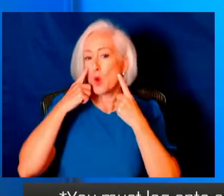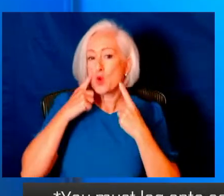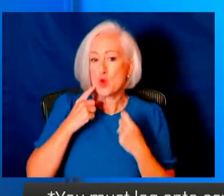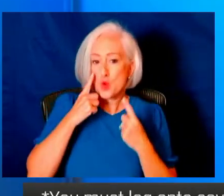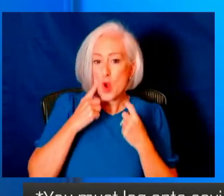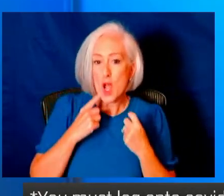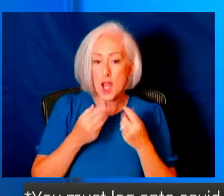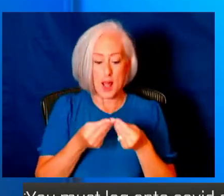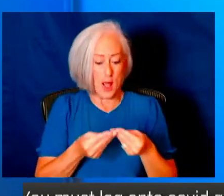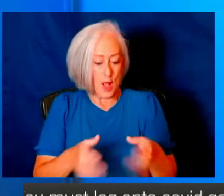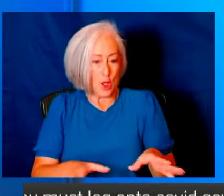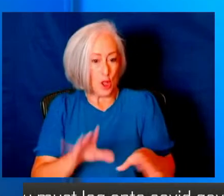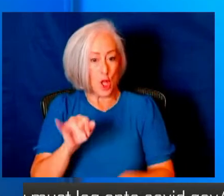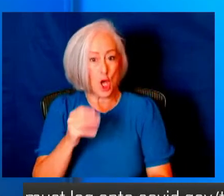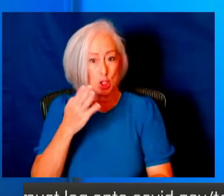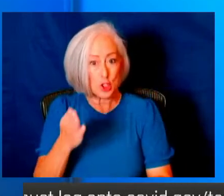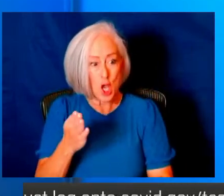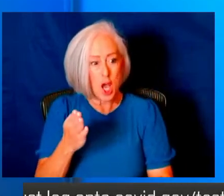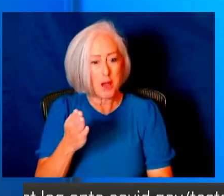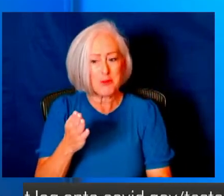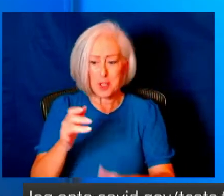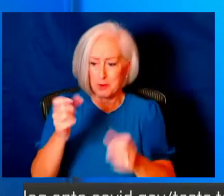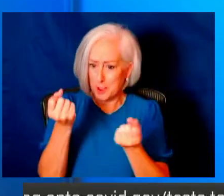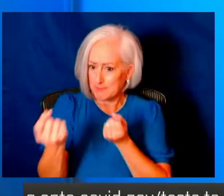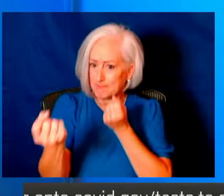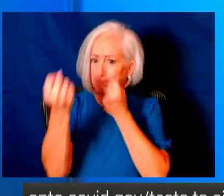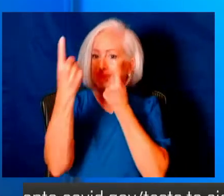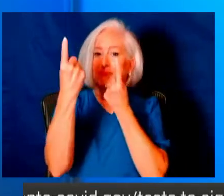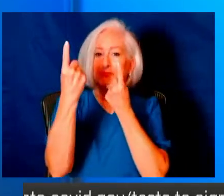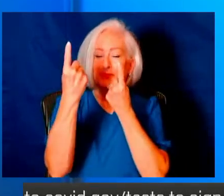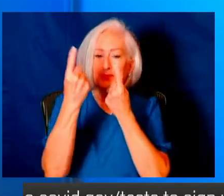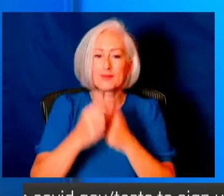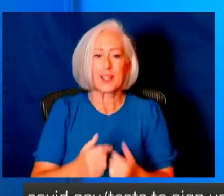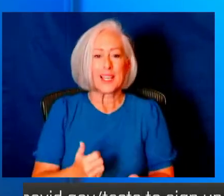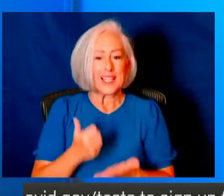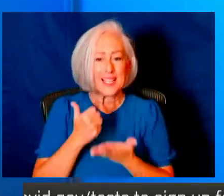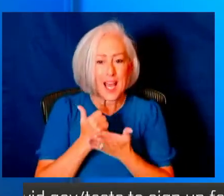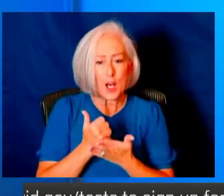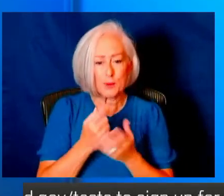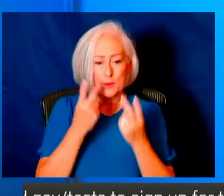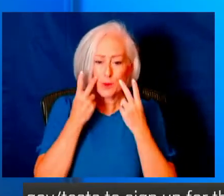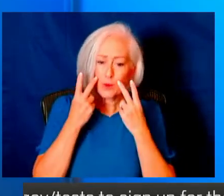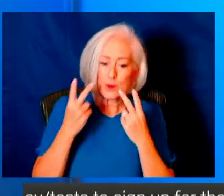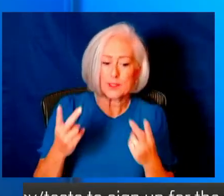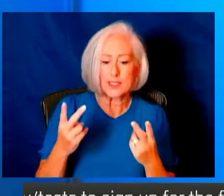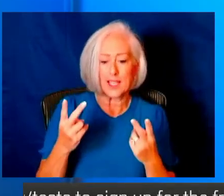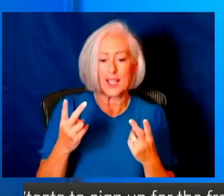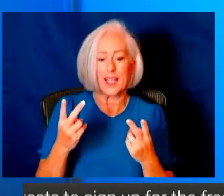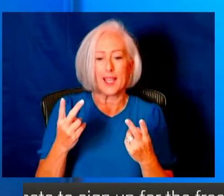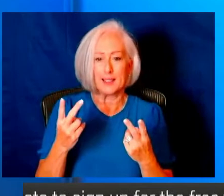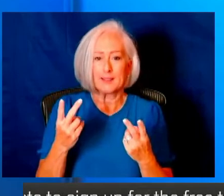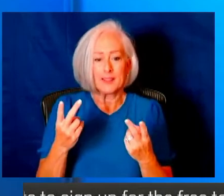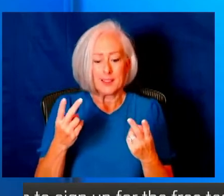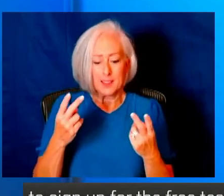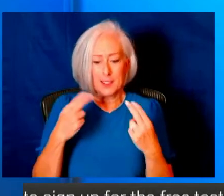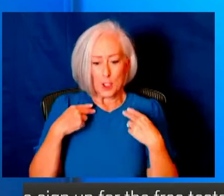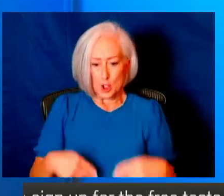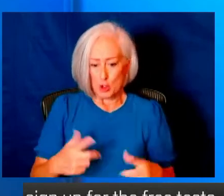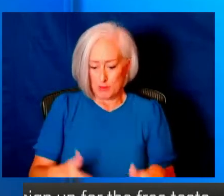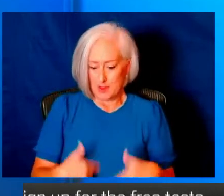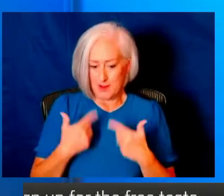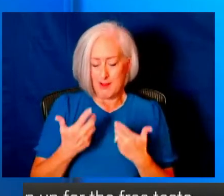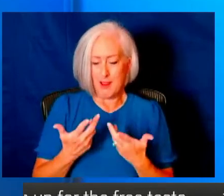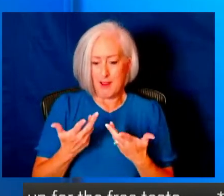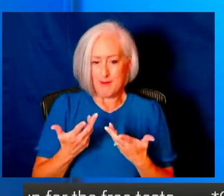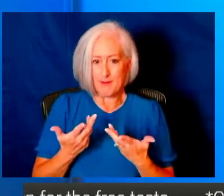to share with the women. And so it shows that humanity. And sometimes these women that have these histories are